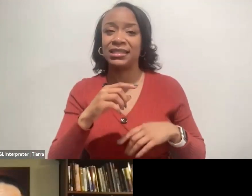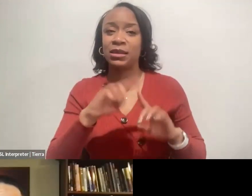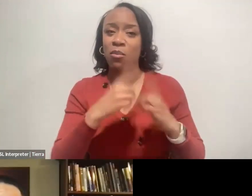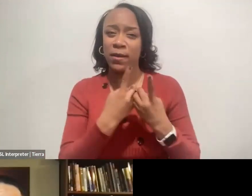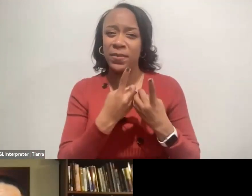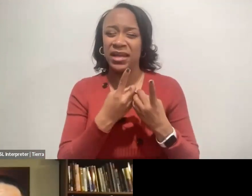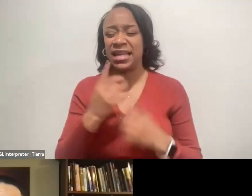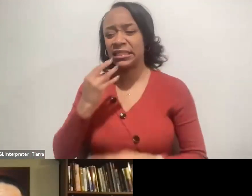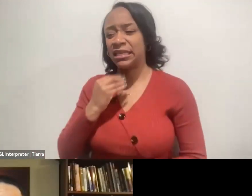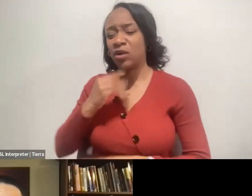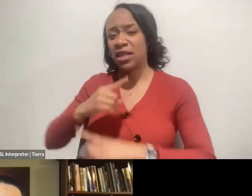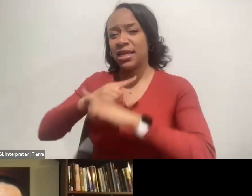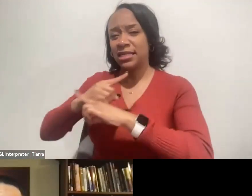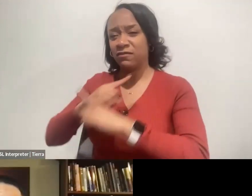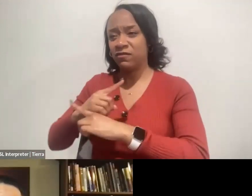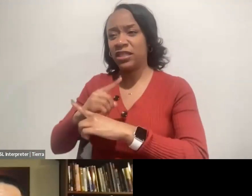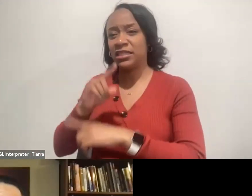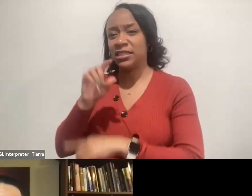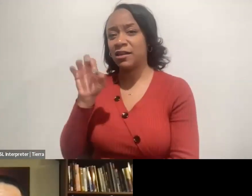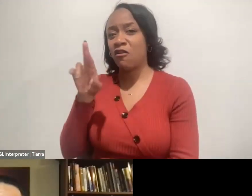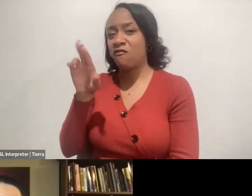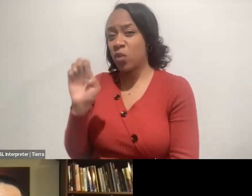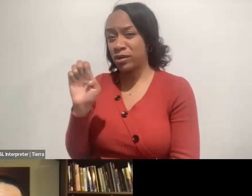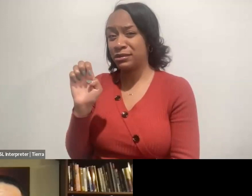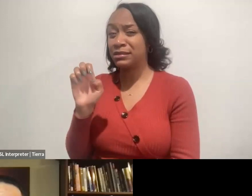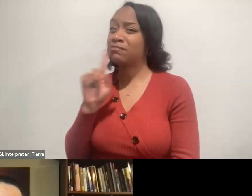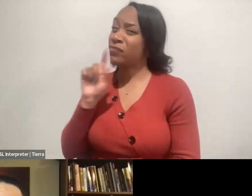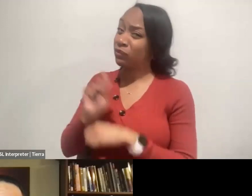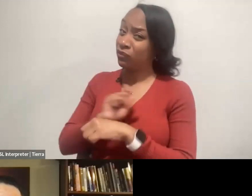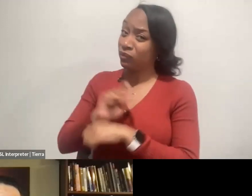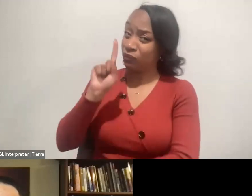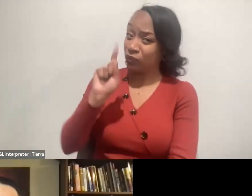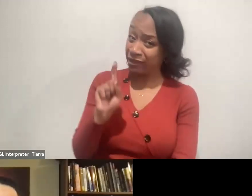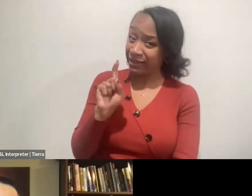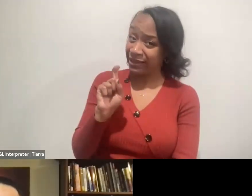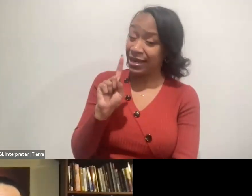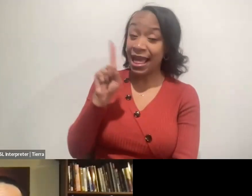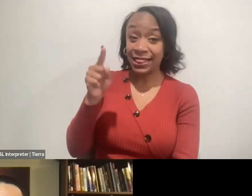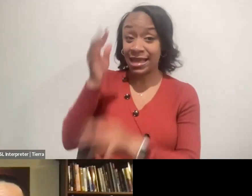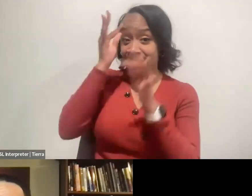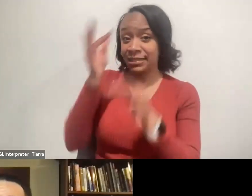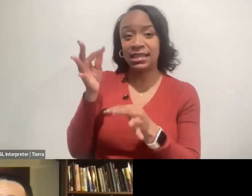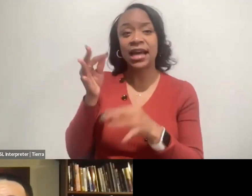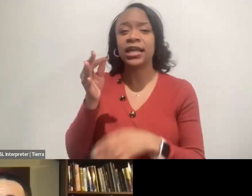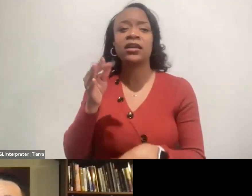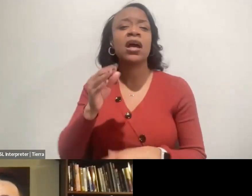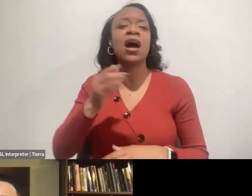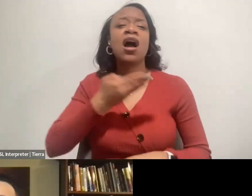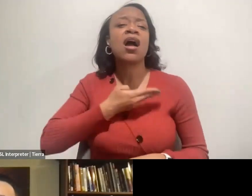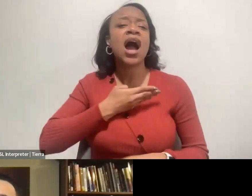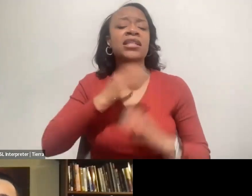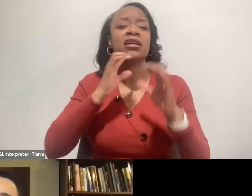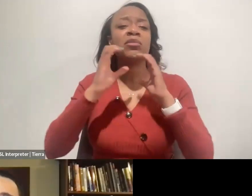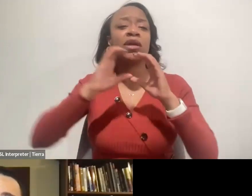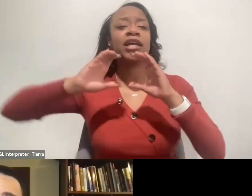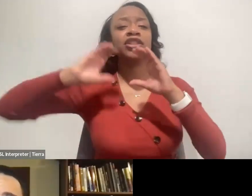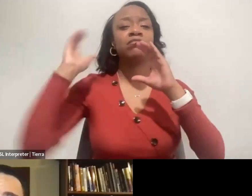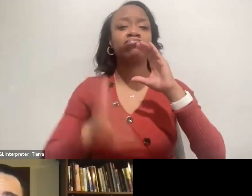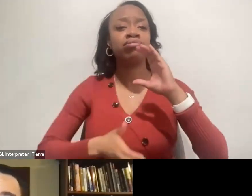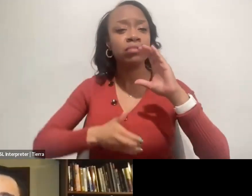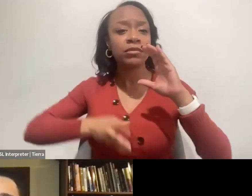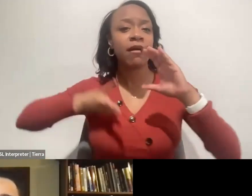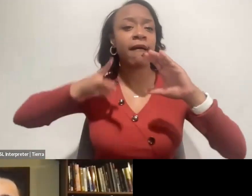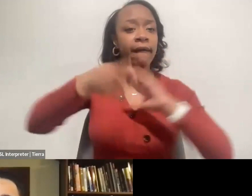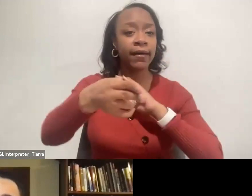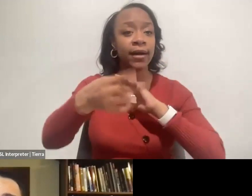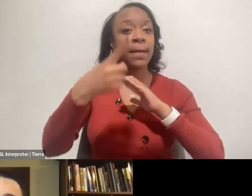Is that what they're engaged in? And they've made a choice to cut off communication in Gaza because basic information about what's